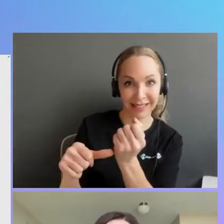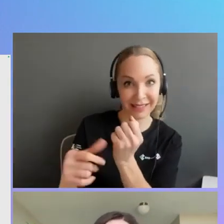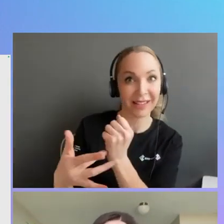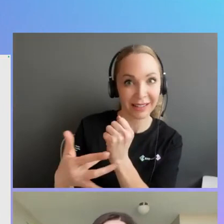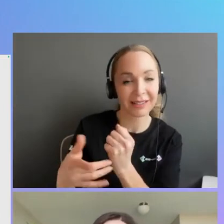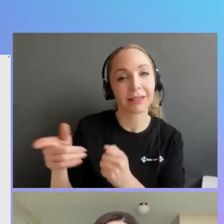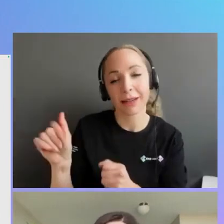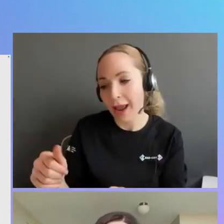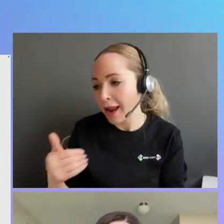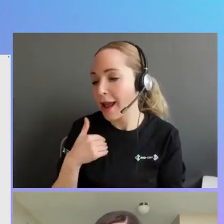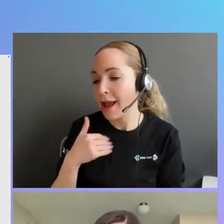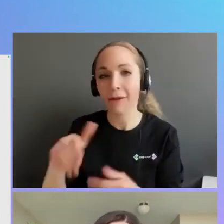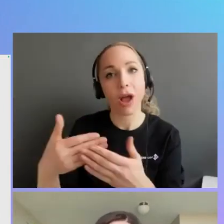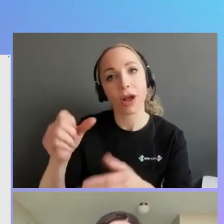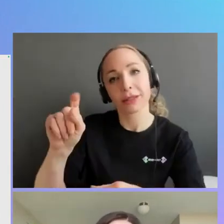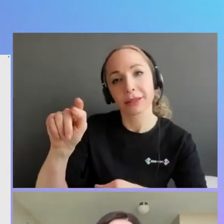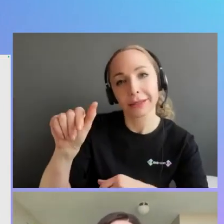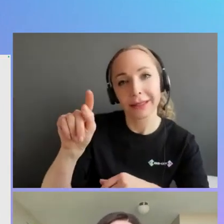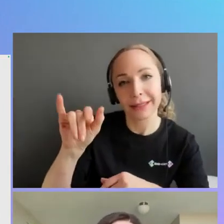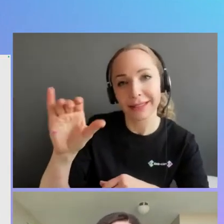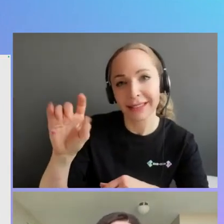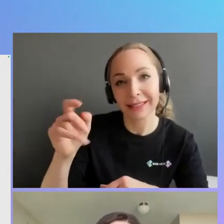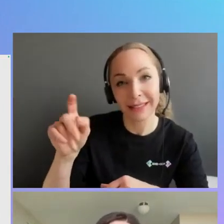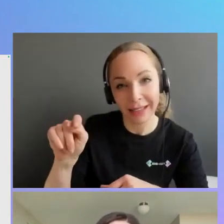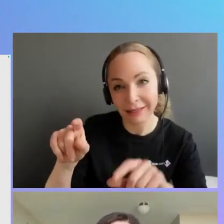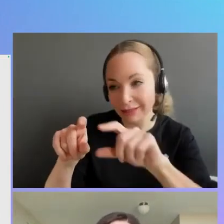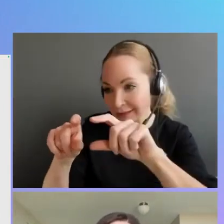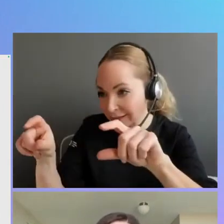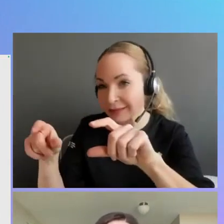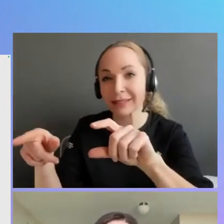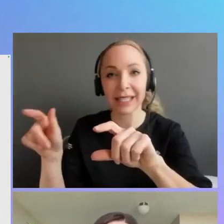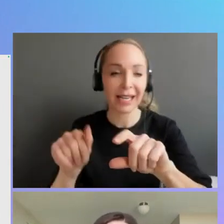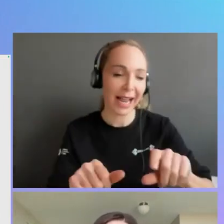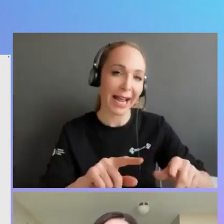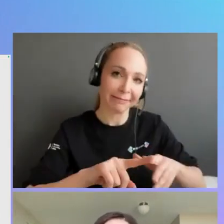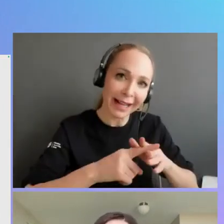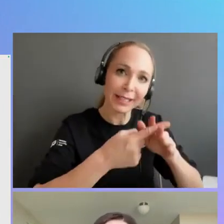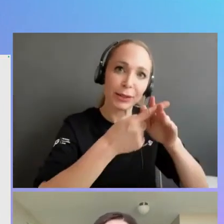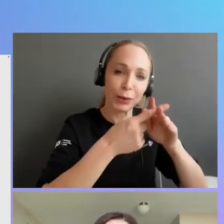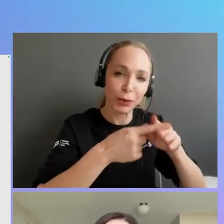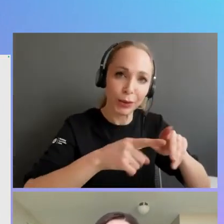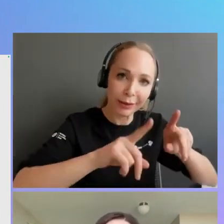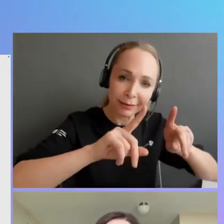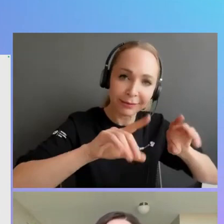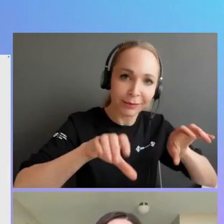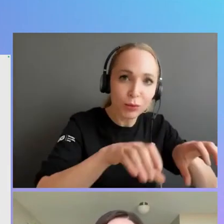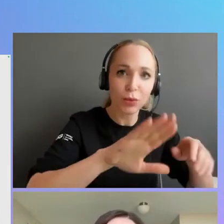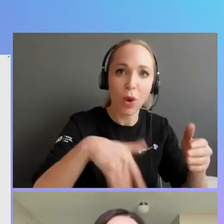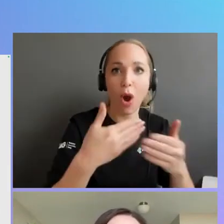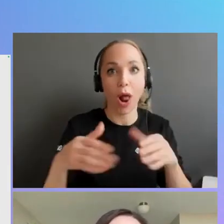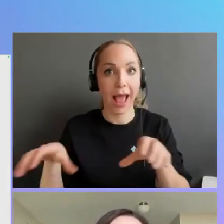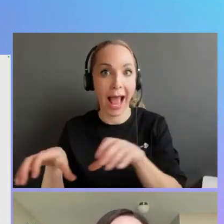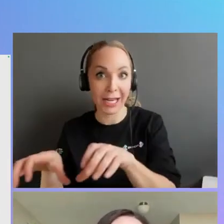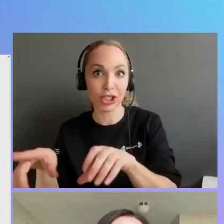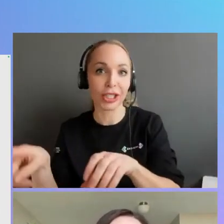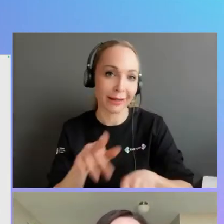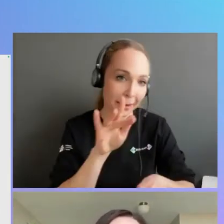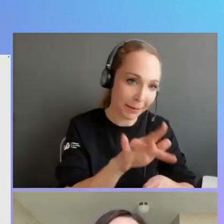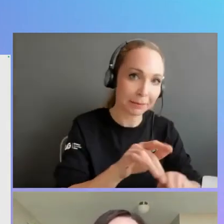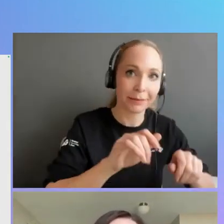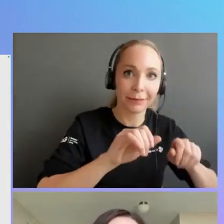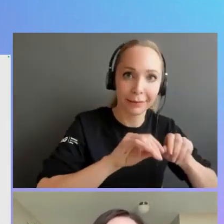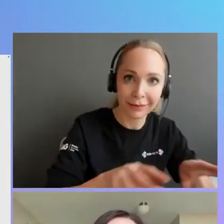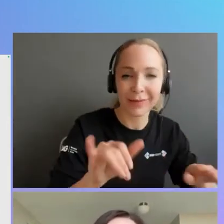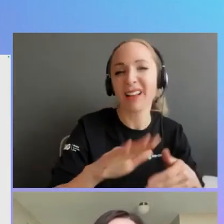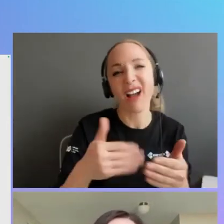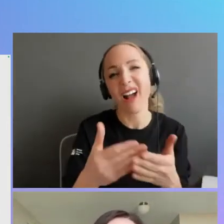static text and it can get to execute all of the actions. So those are kind of the basic core accessibility checks that we do. And then on top